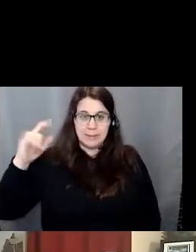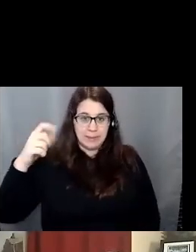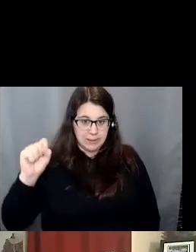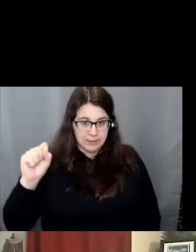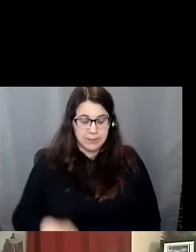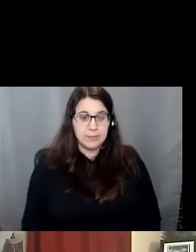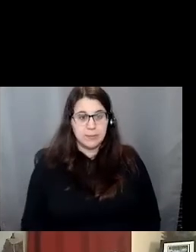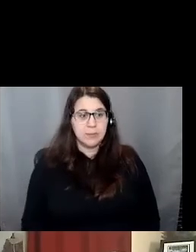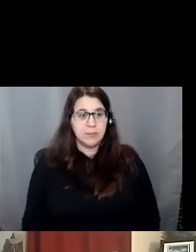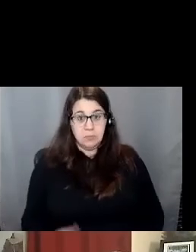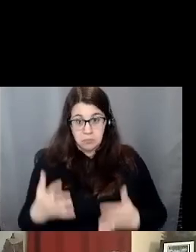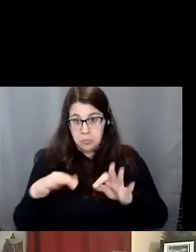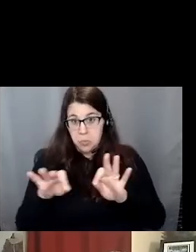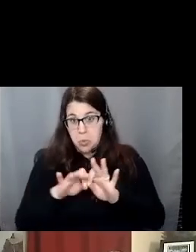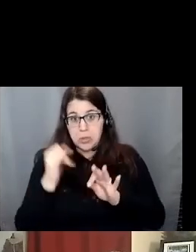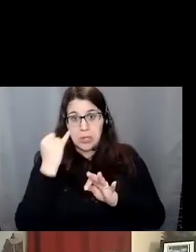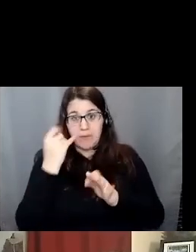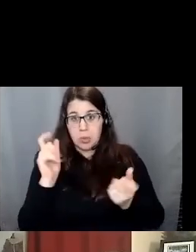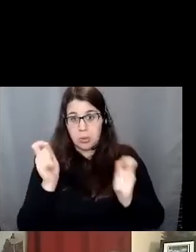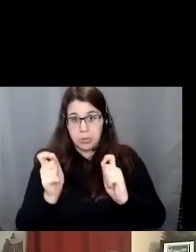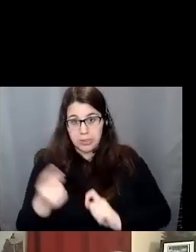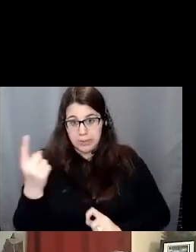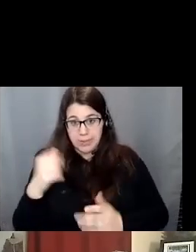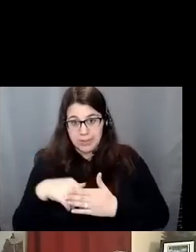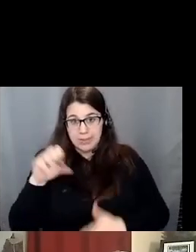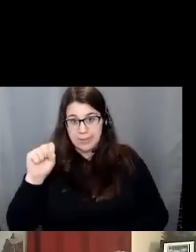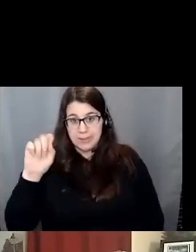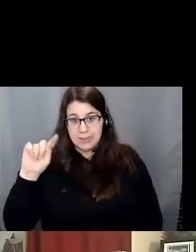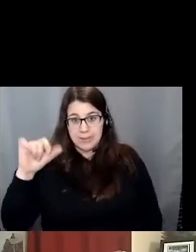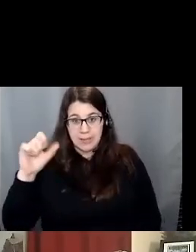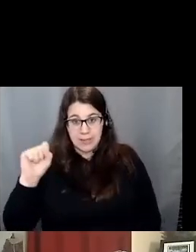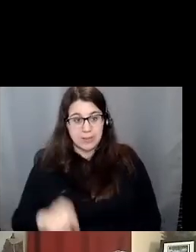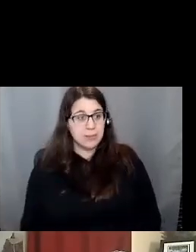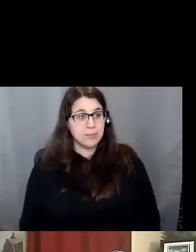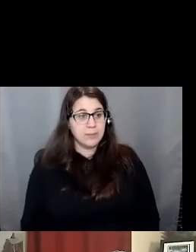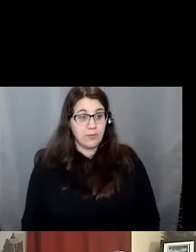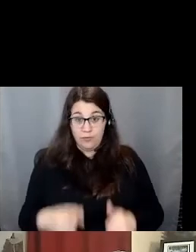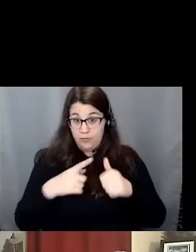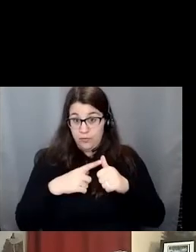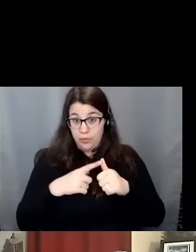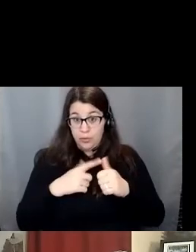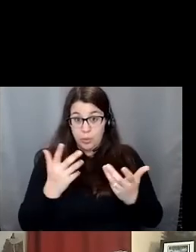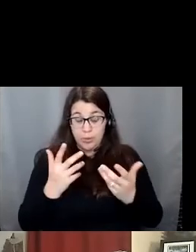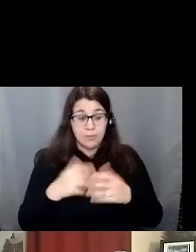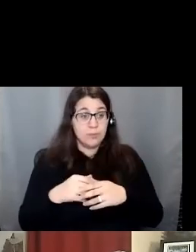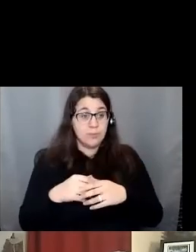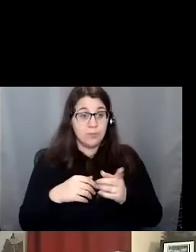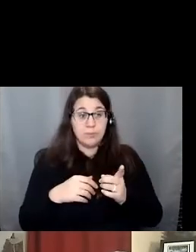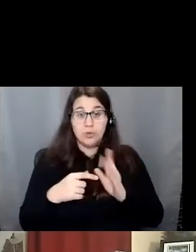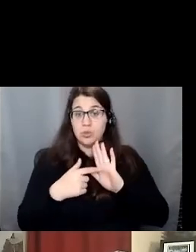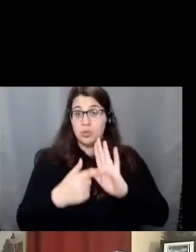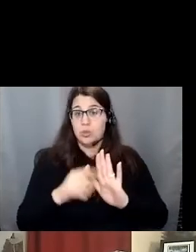that are in settings in case you want to change those. So the first item is it shows you your